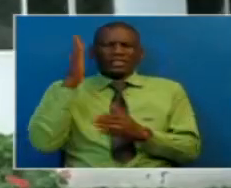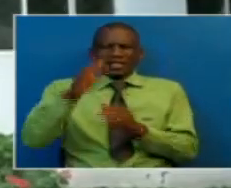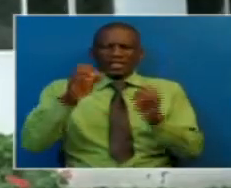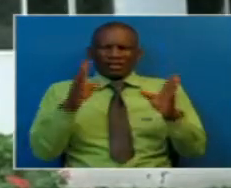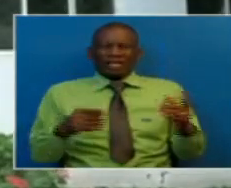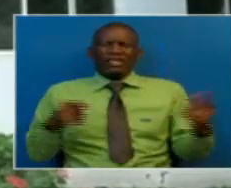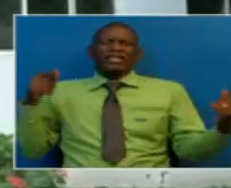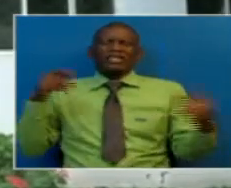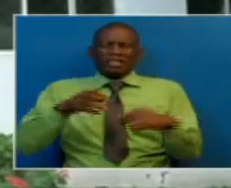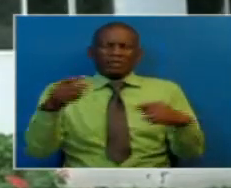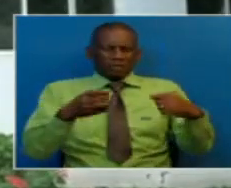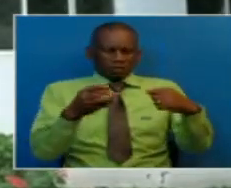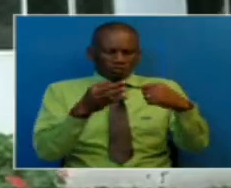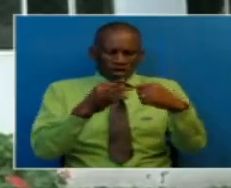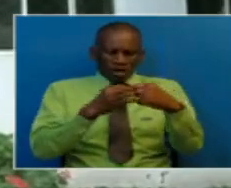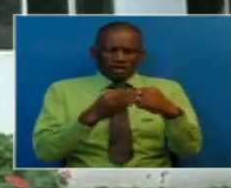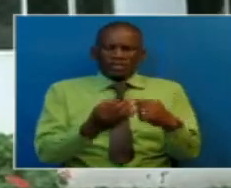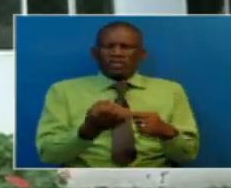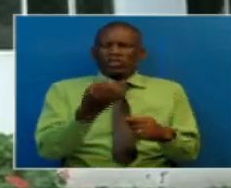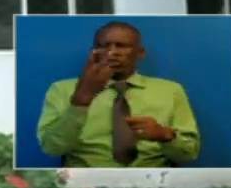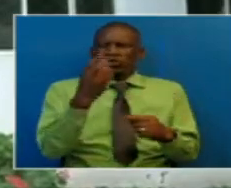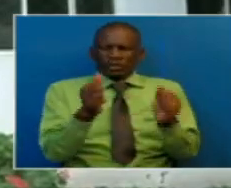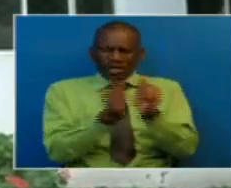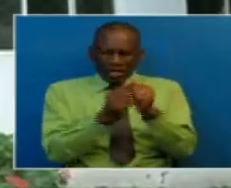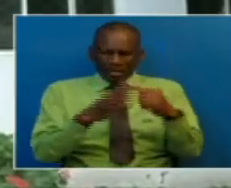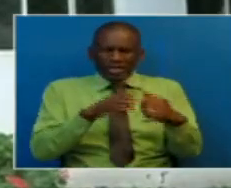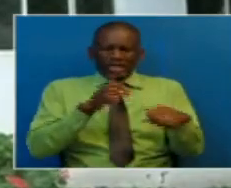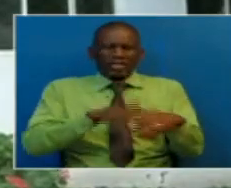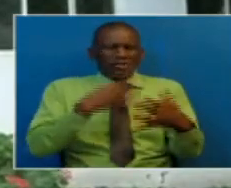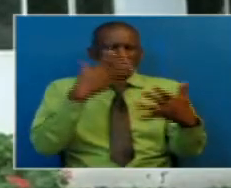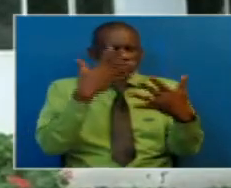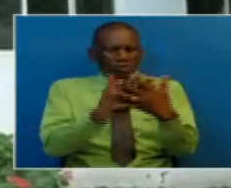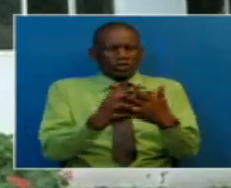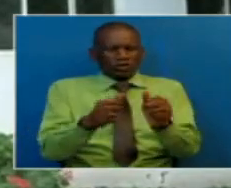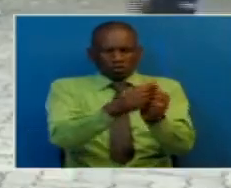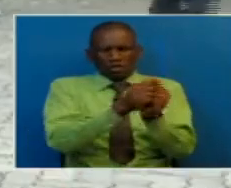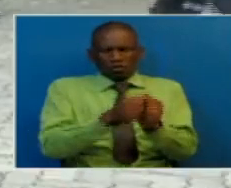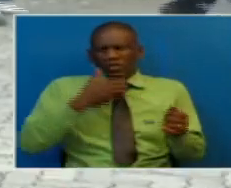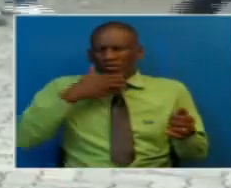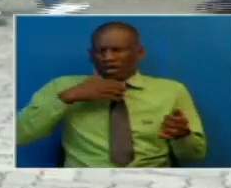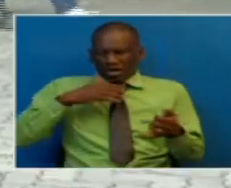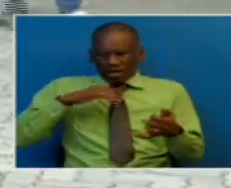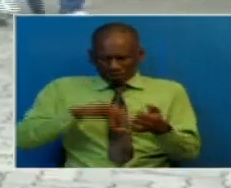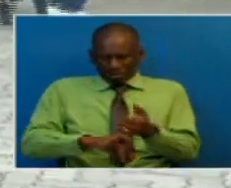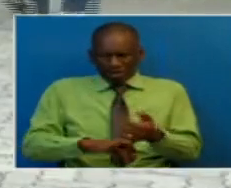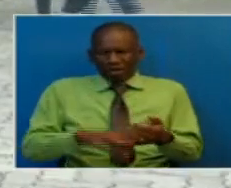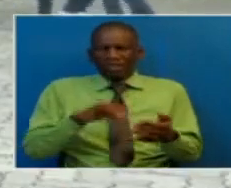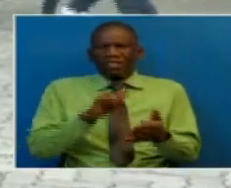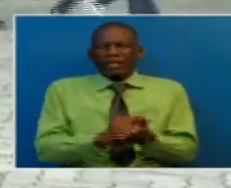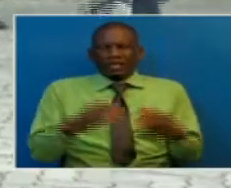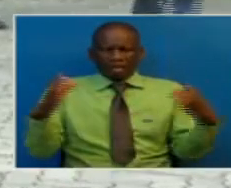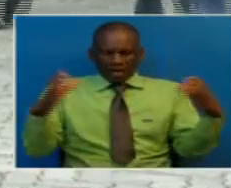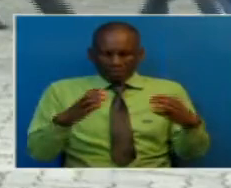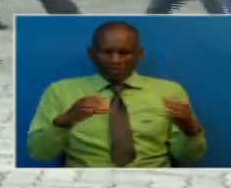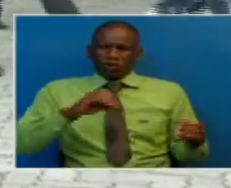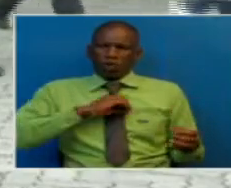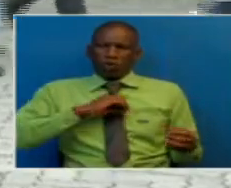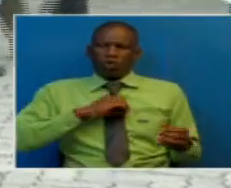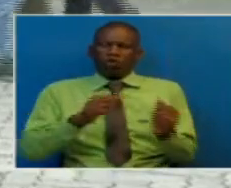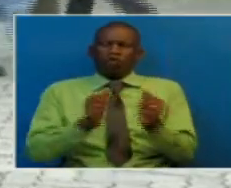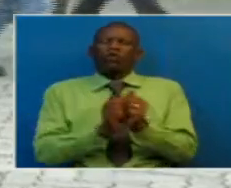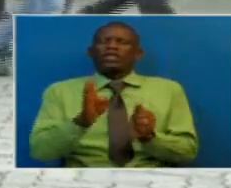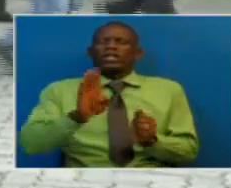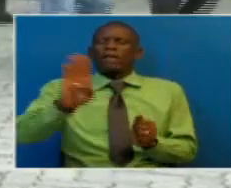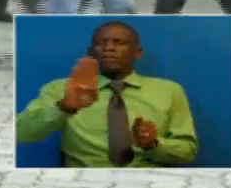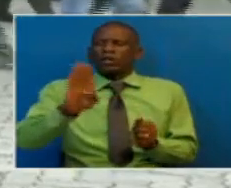Until August 2019, when she was arrested alongside her husband on allegations that the company owed Kenya Revenue Authorities 14 billion